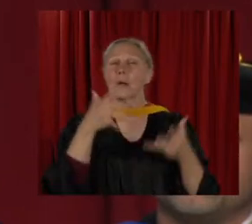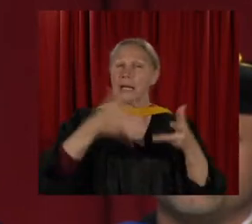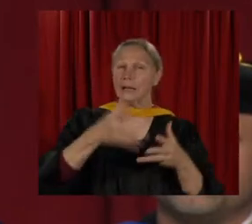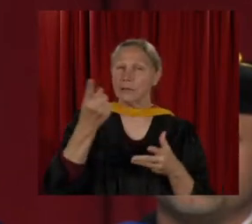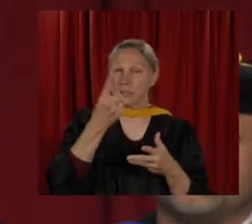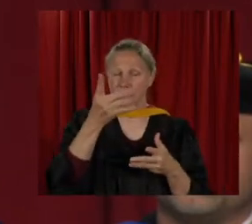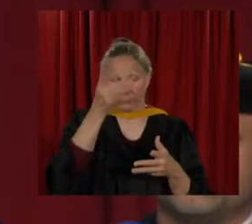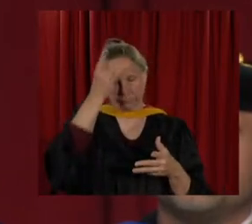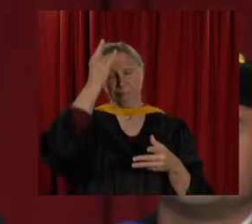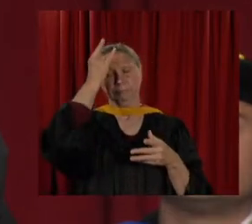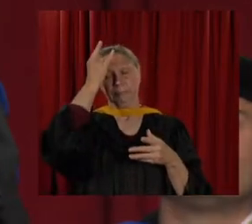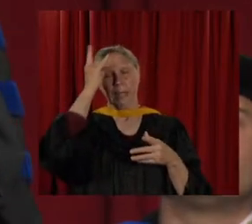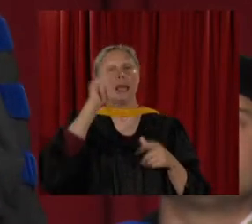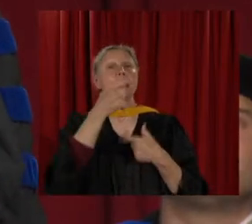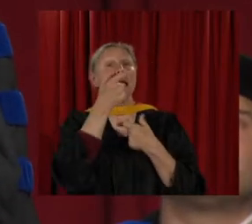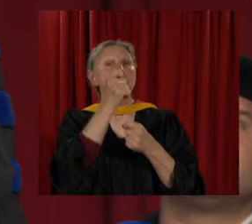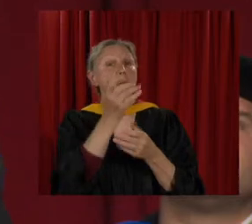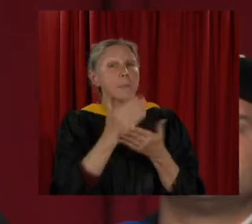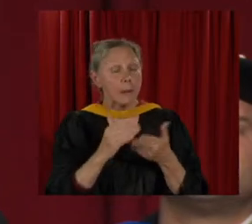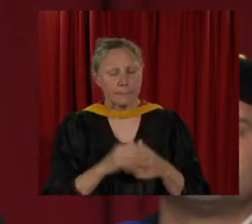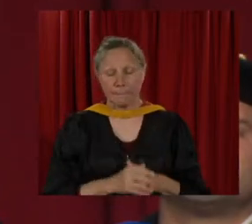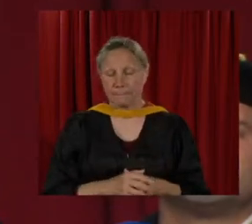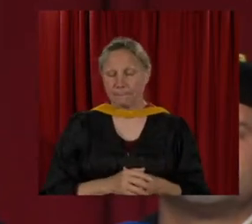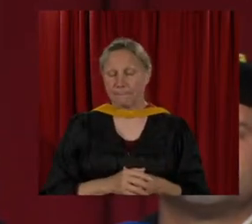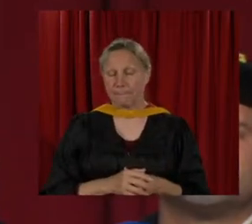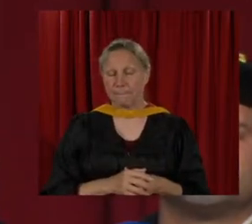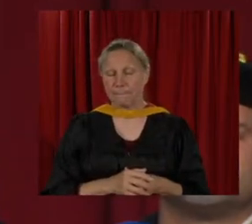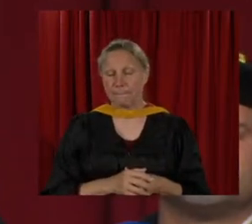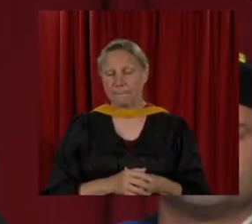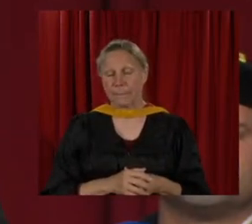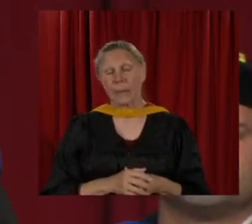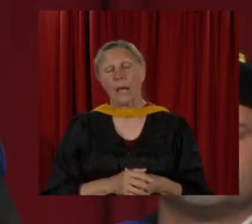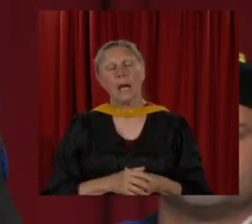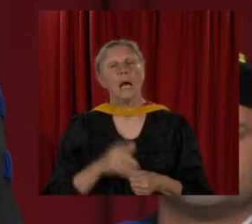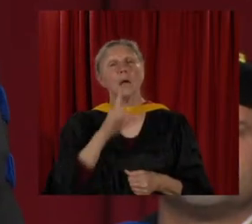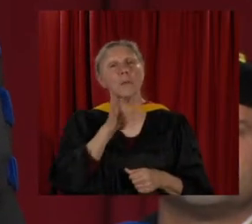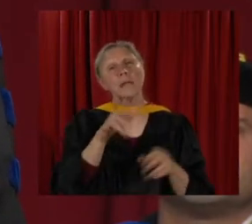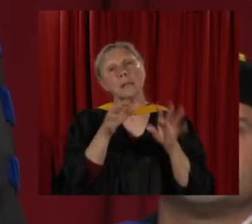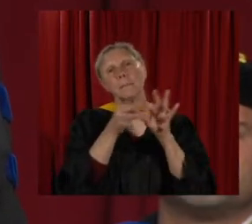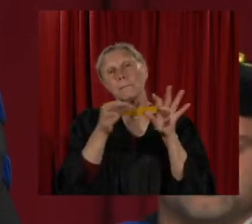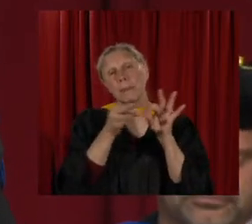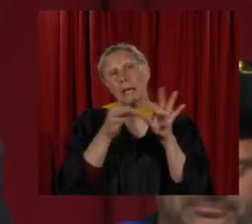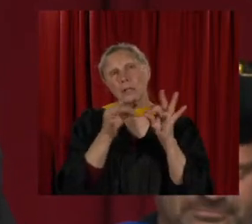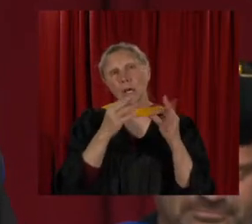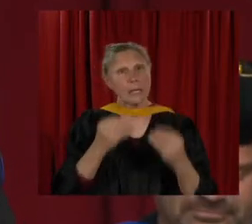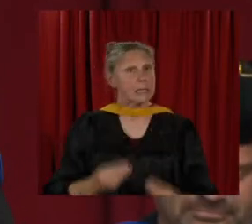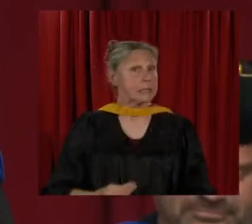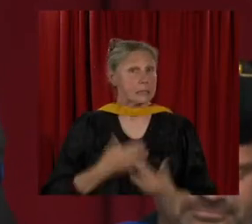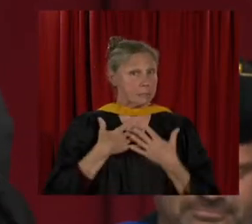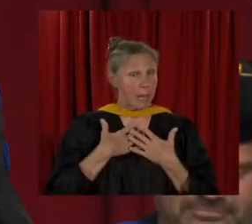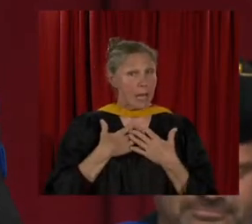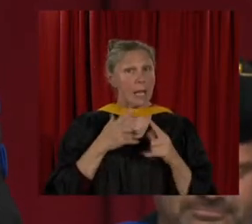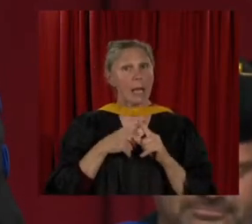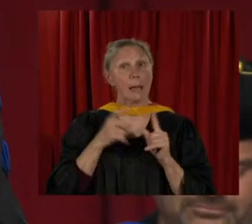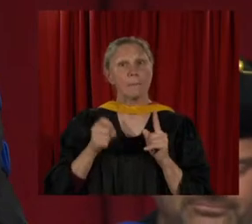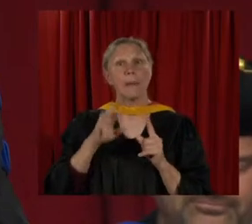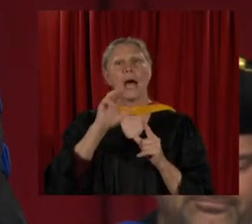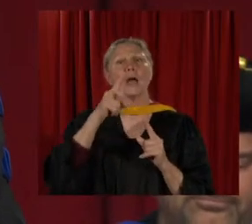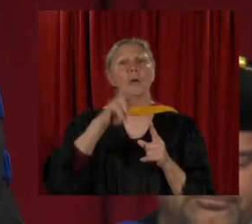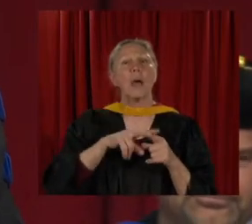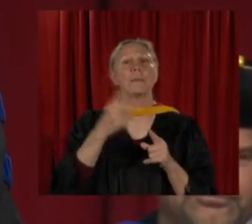the interesting part of this is that this message was inspired by the rapper